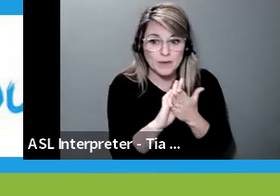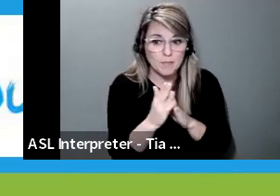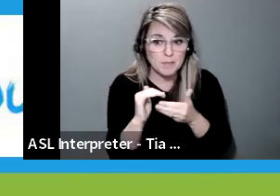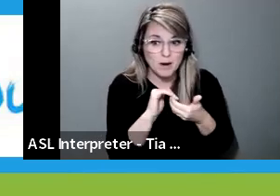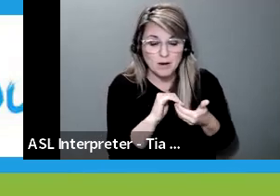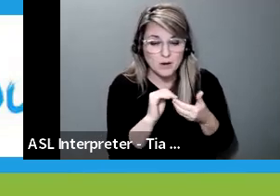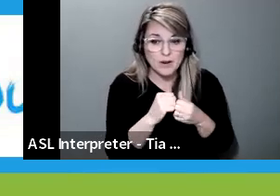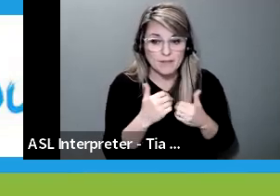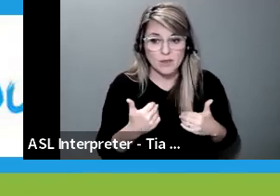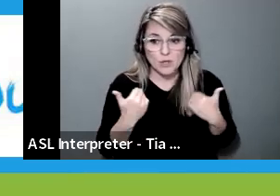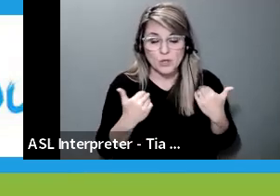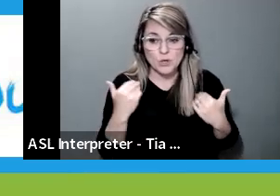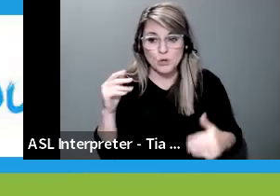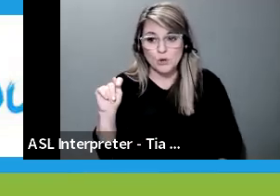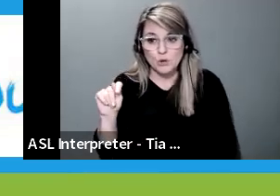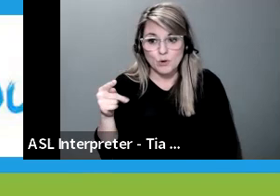The